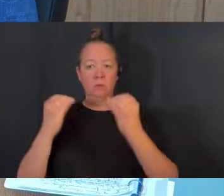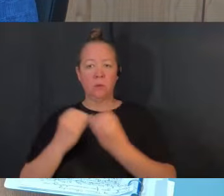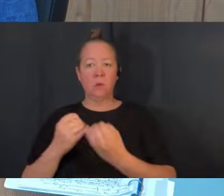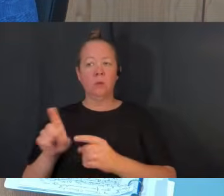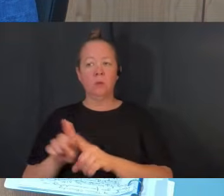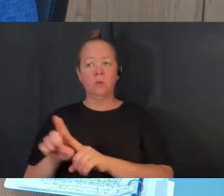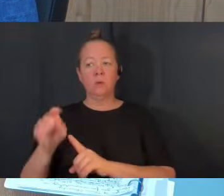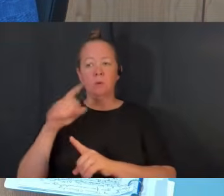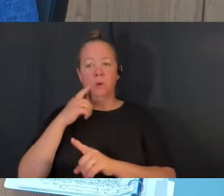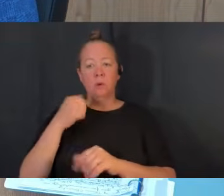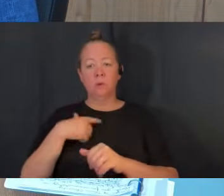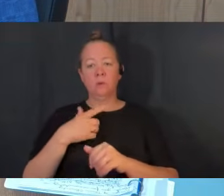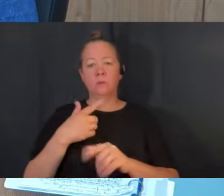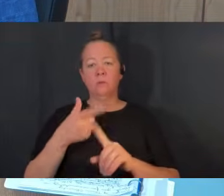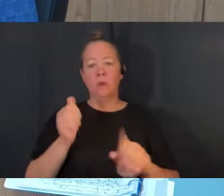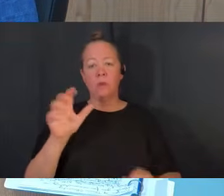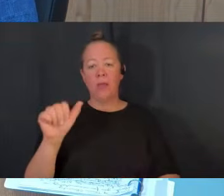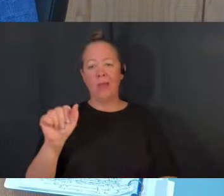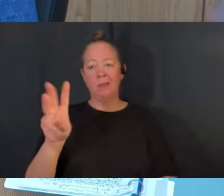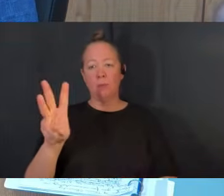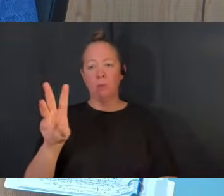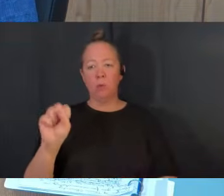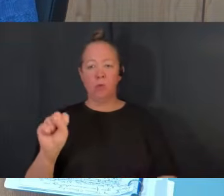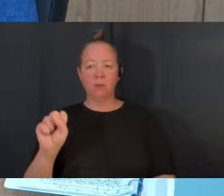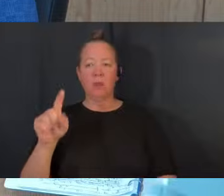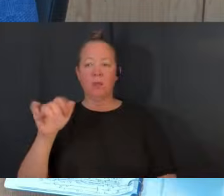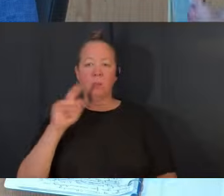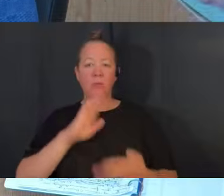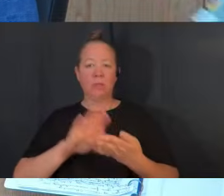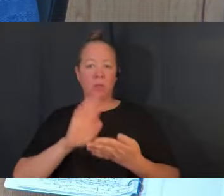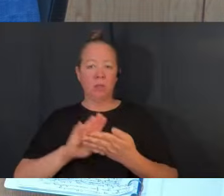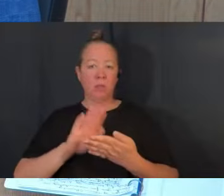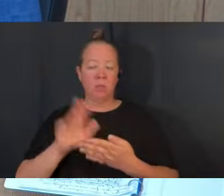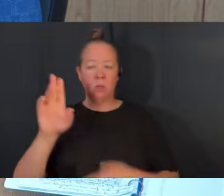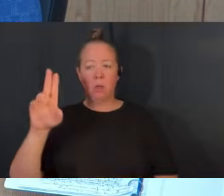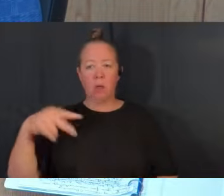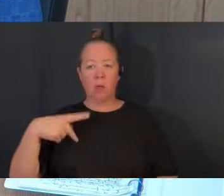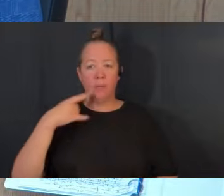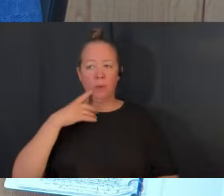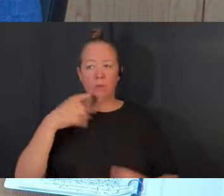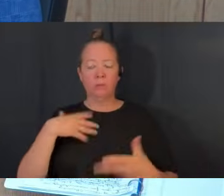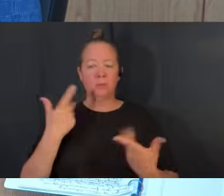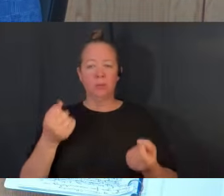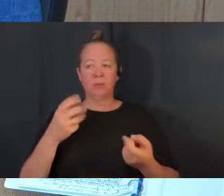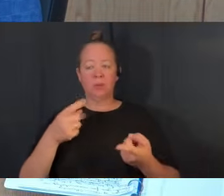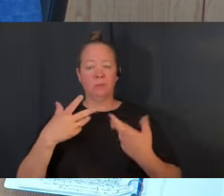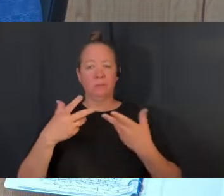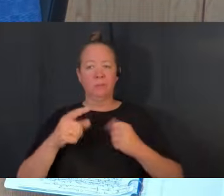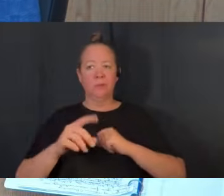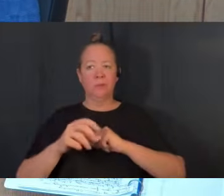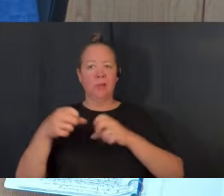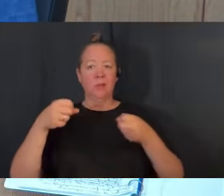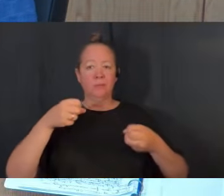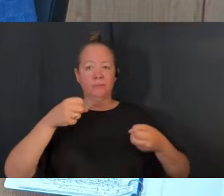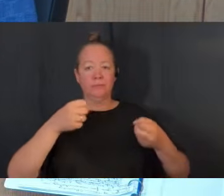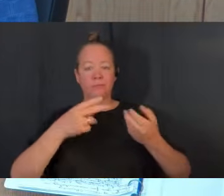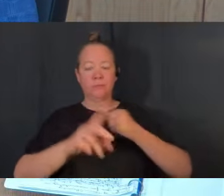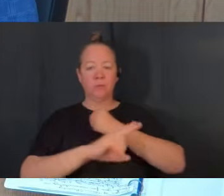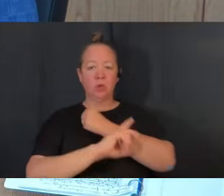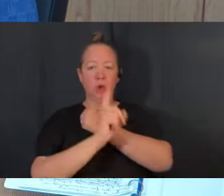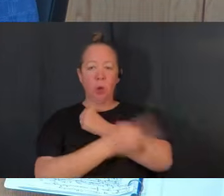as AWS, to clean up. It was a dumping site for several years. Took a long time for it to be cleaned